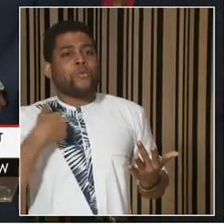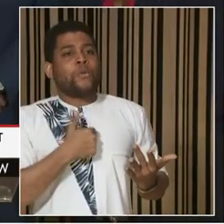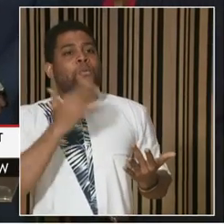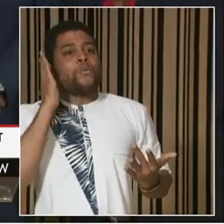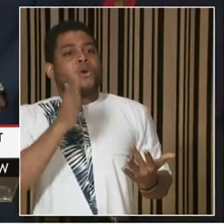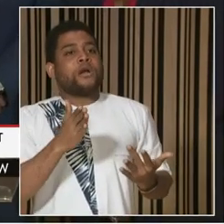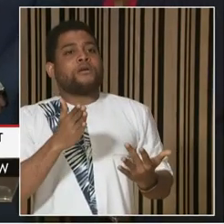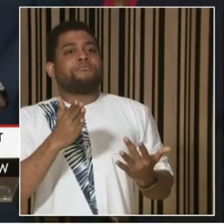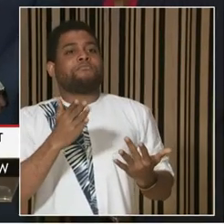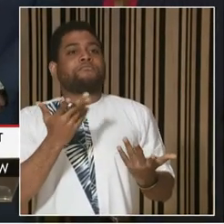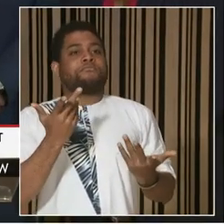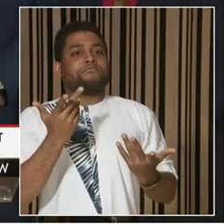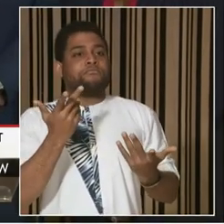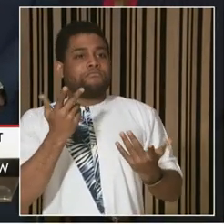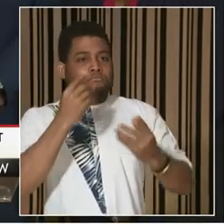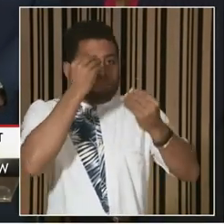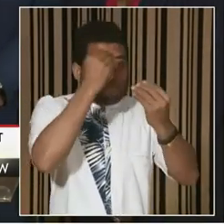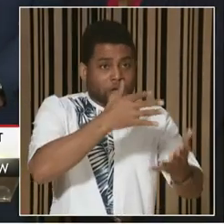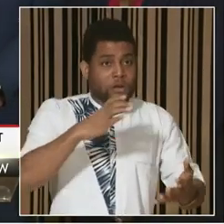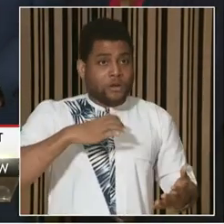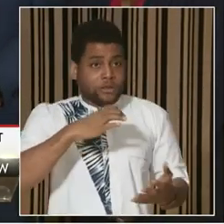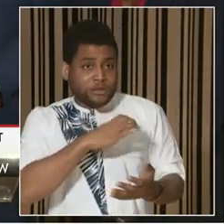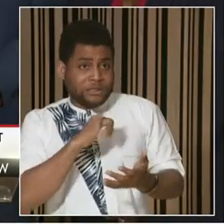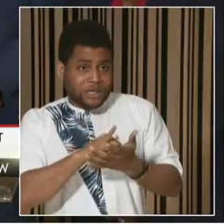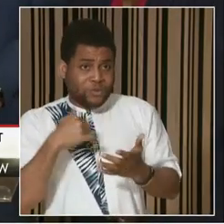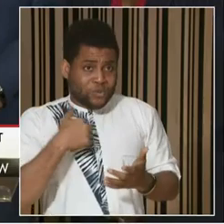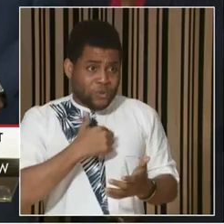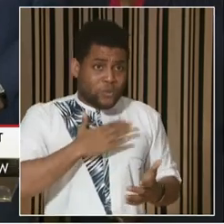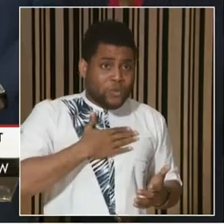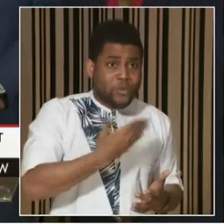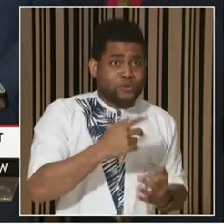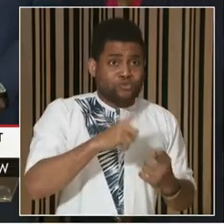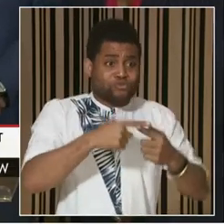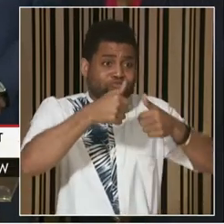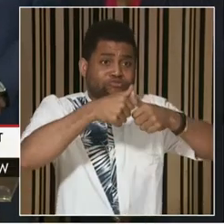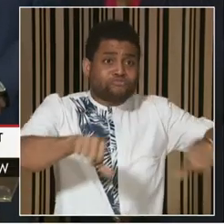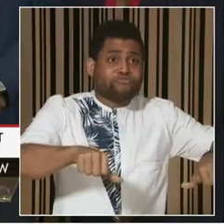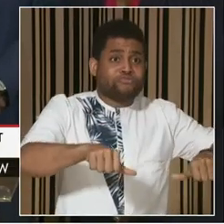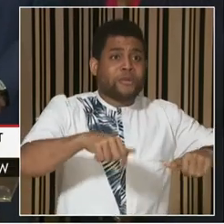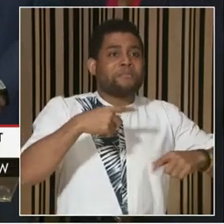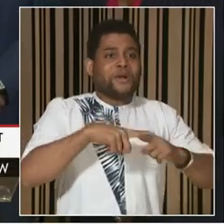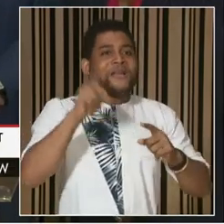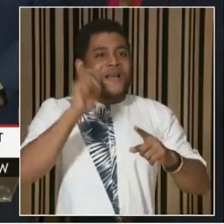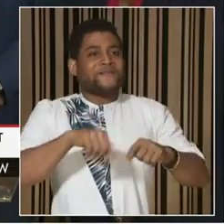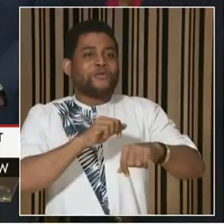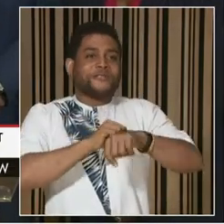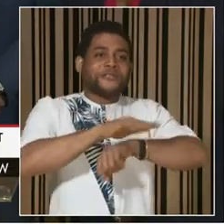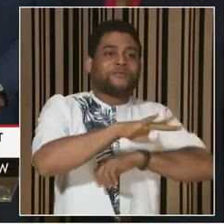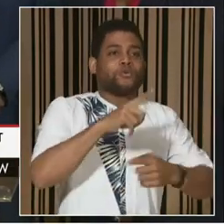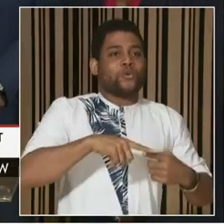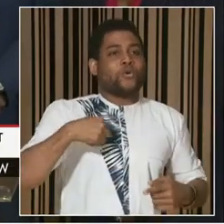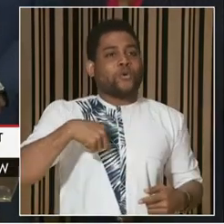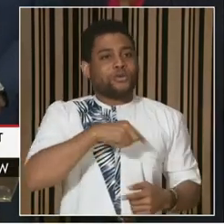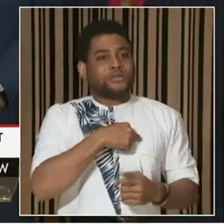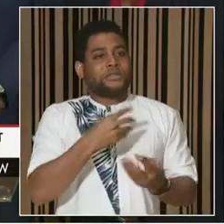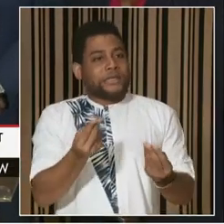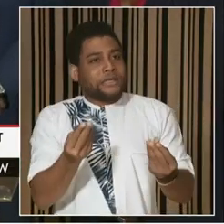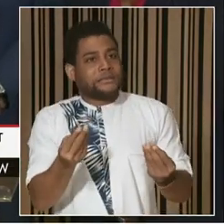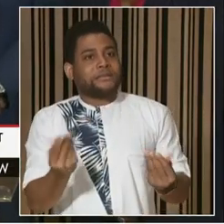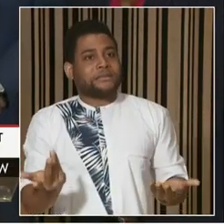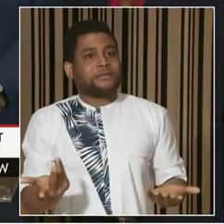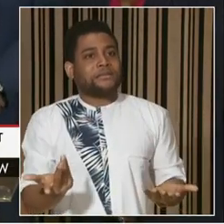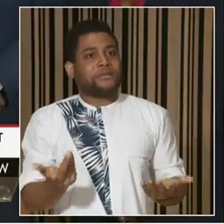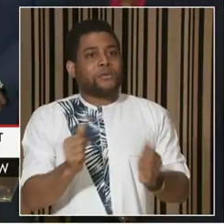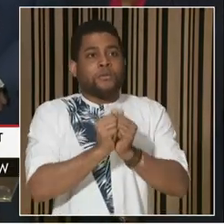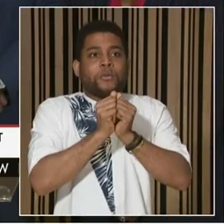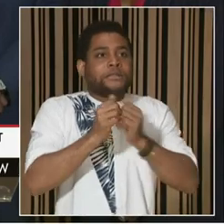federal government and the Congress that we're willing to put up our share, but they have to deliver to us the land unencumbered